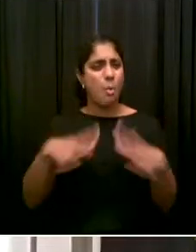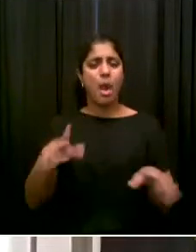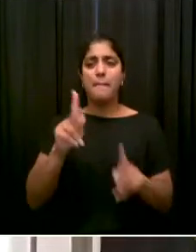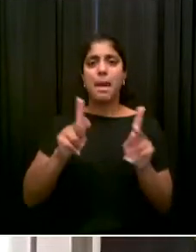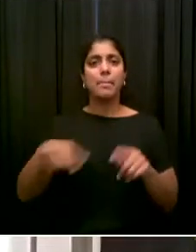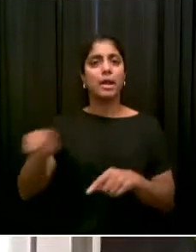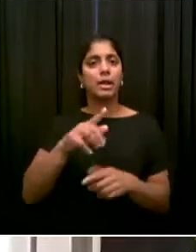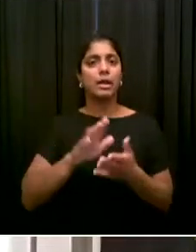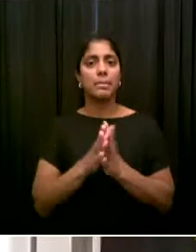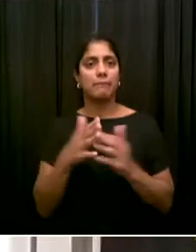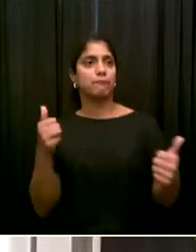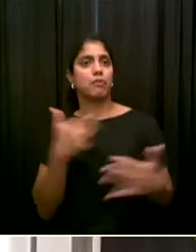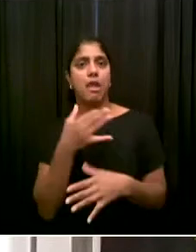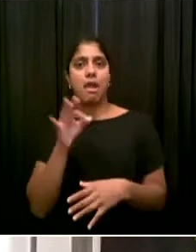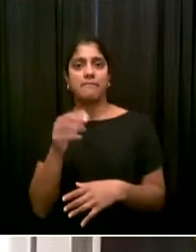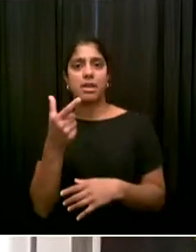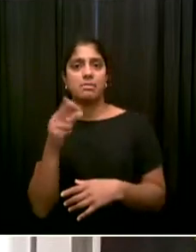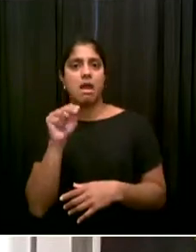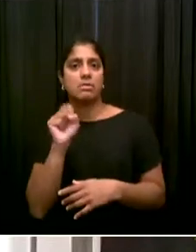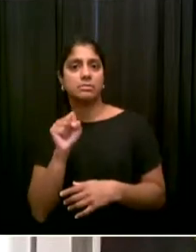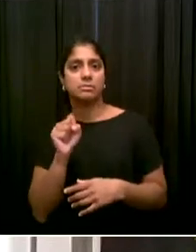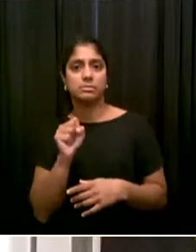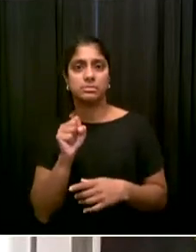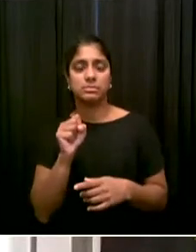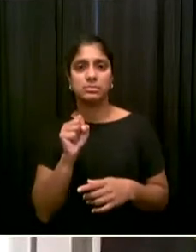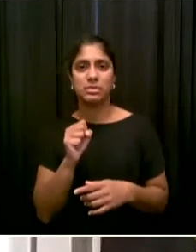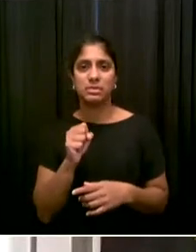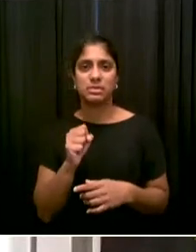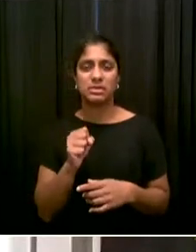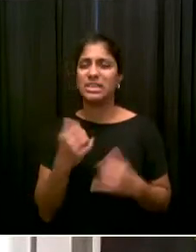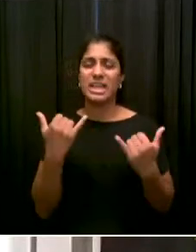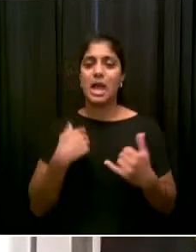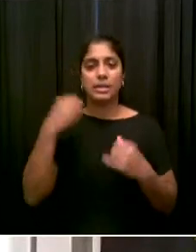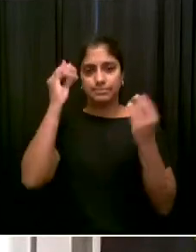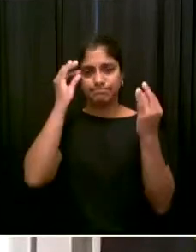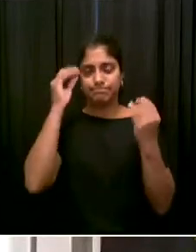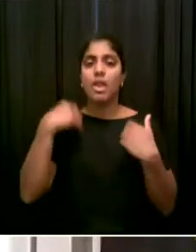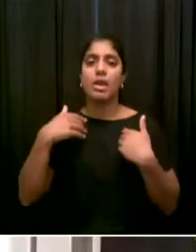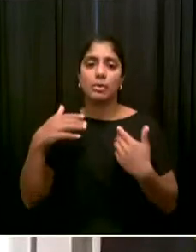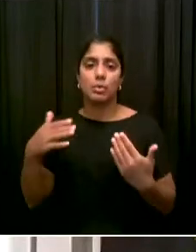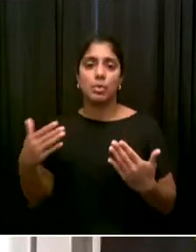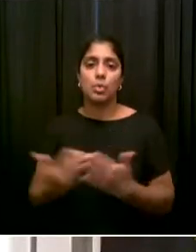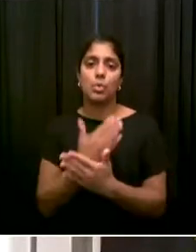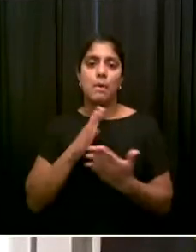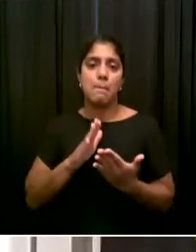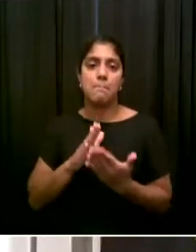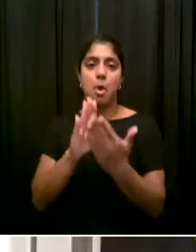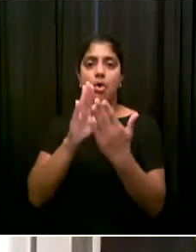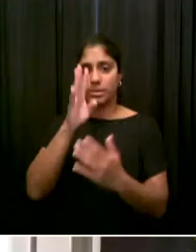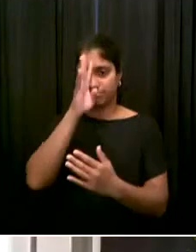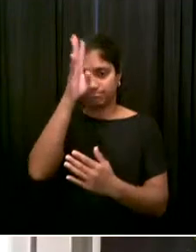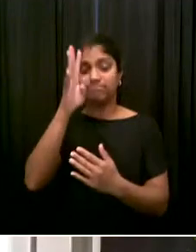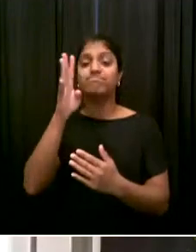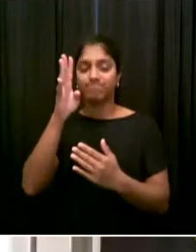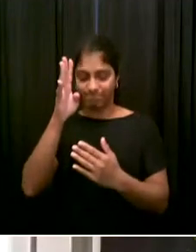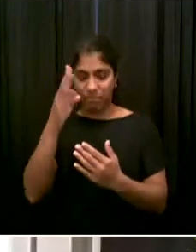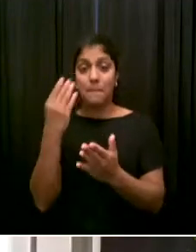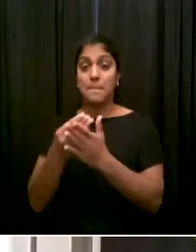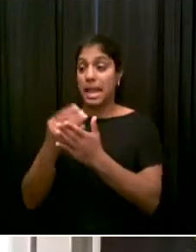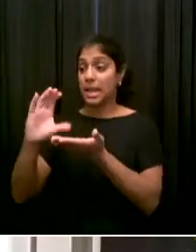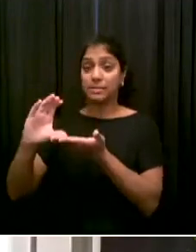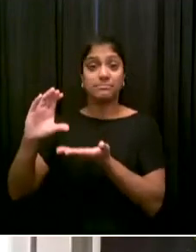safe spaces we know that our young people deserve. So I want to thank you, Mr. Mayor, and our Police Commissioner, Dermot Shea, for taking